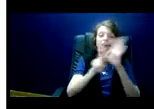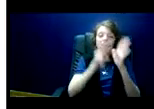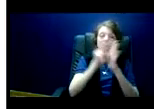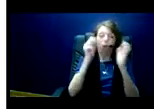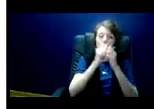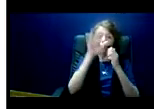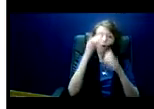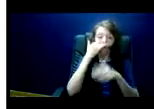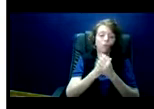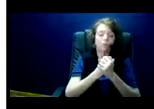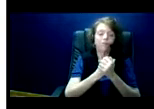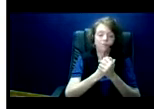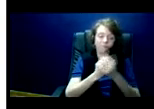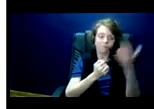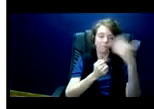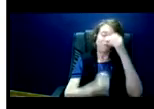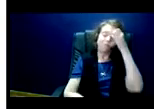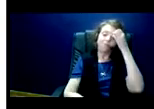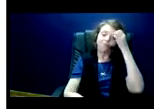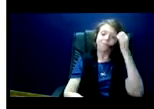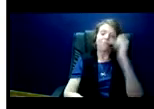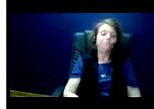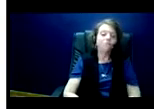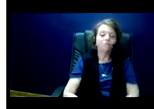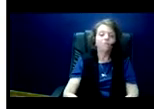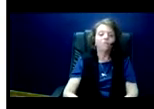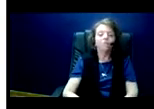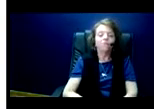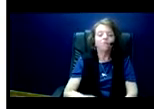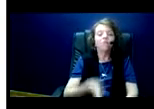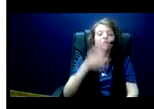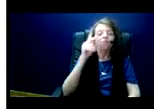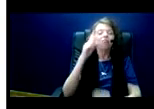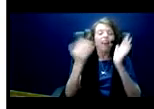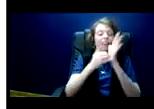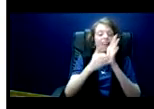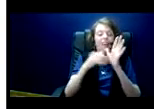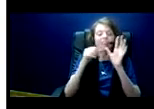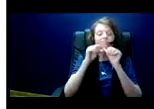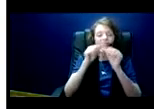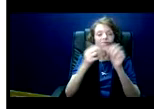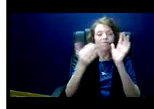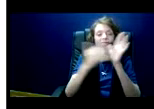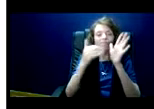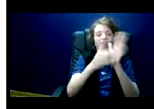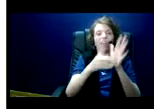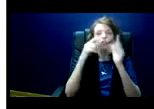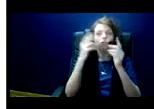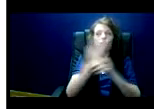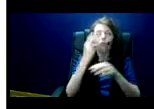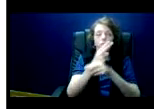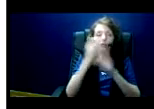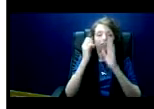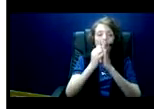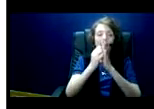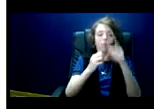phone. Next slide. It bears repeating to use examples. So this